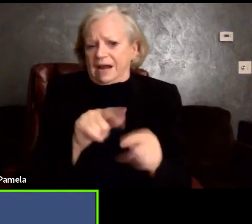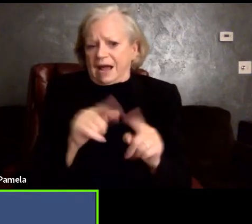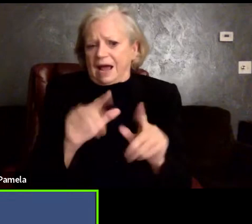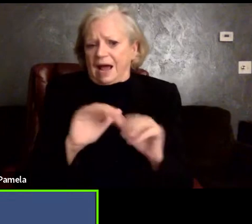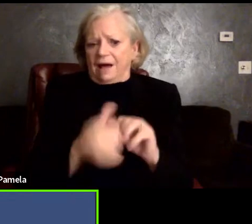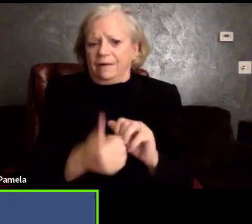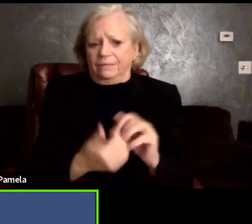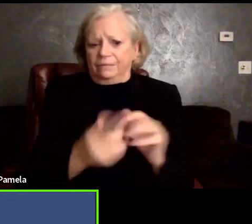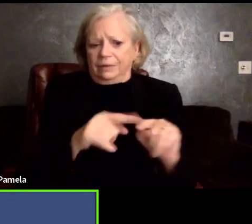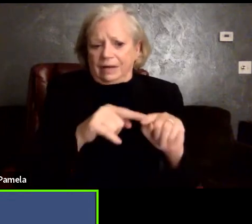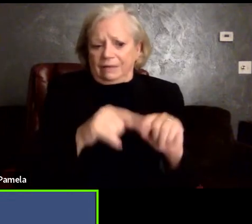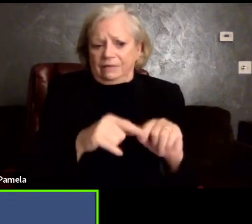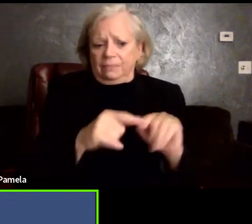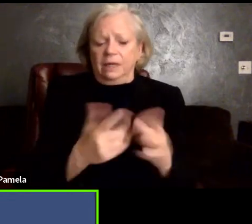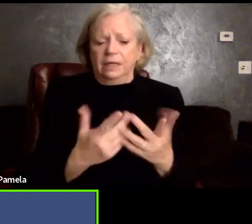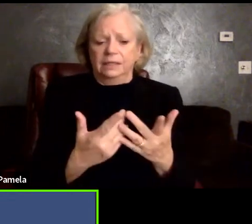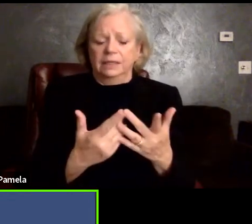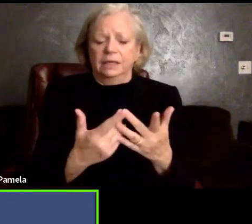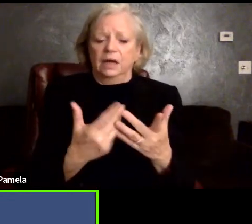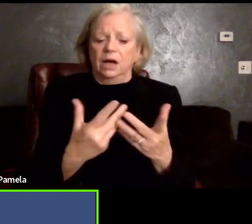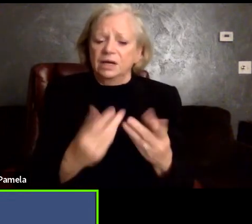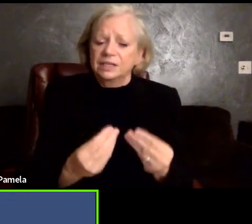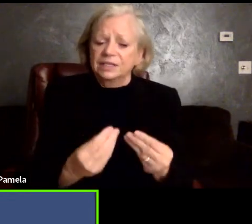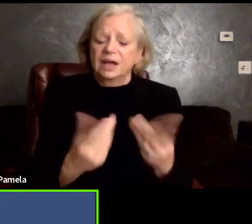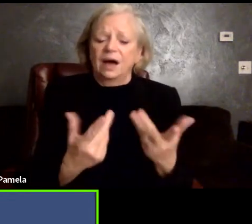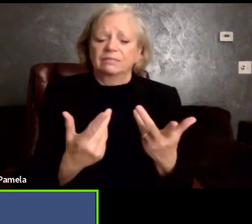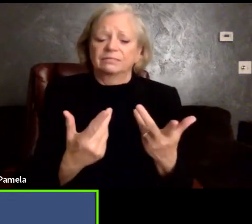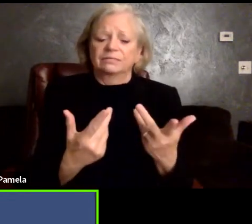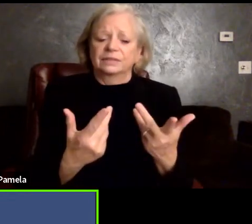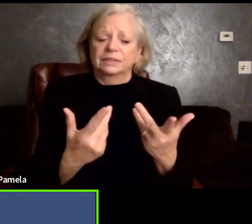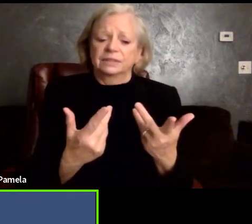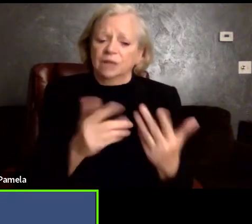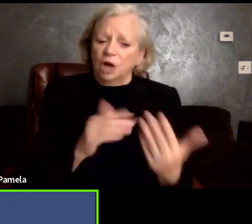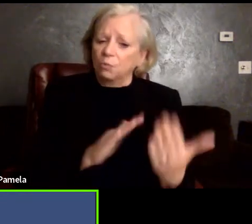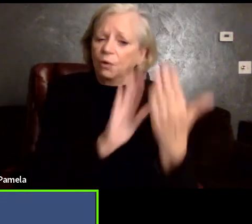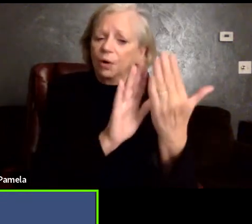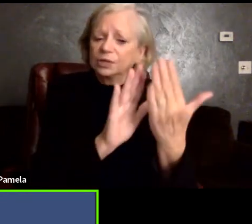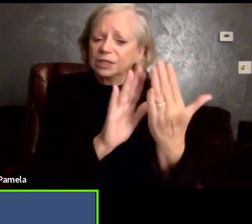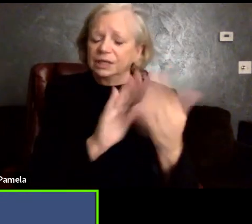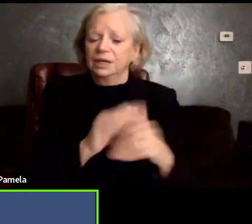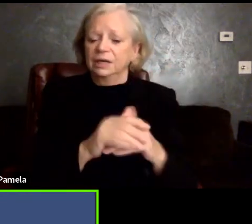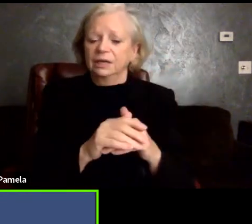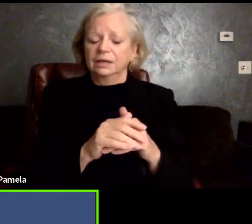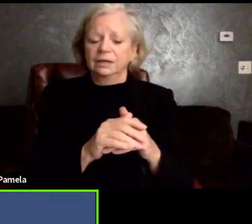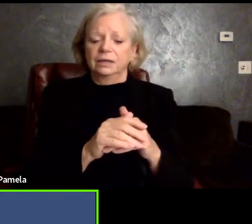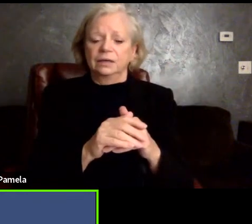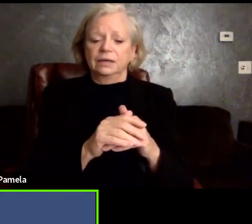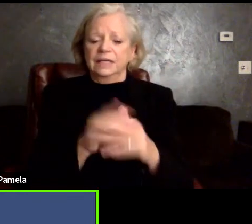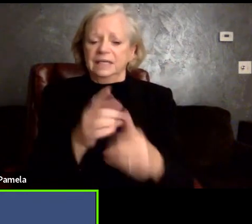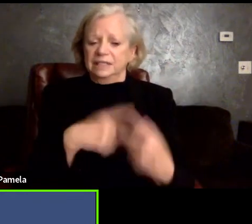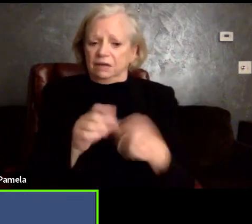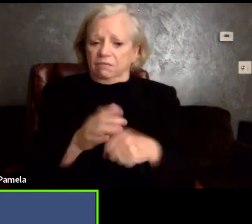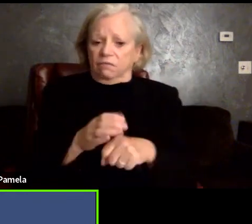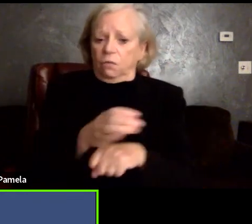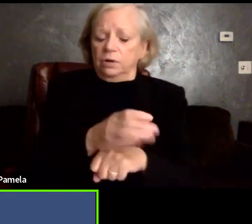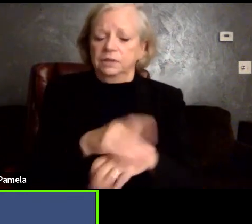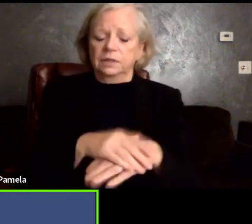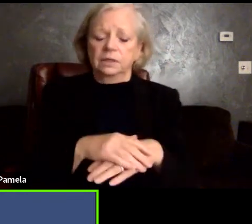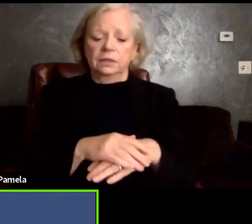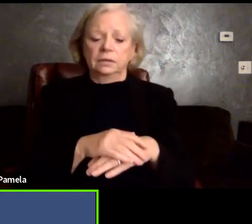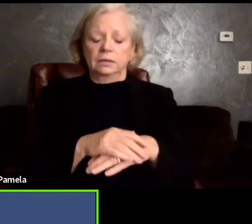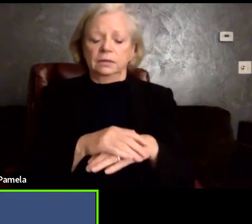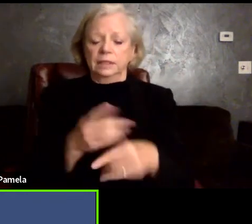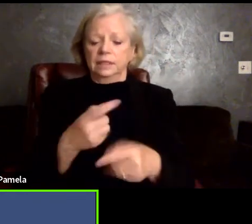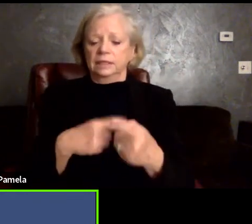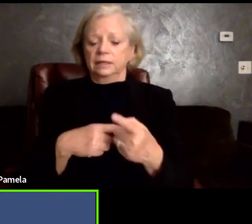relied on a soft touch approach in a lot of settings from the county-wide